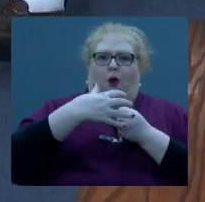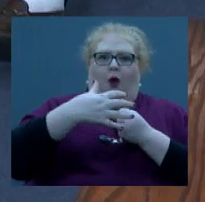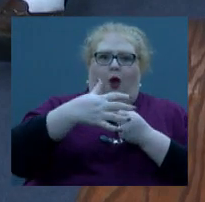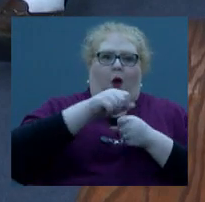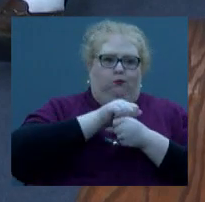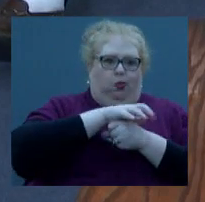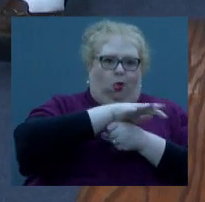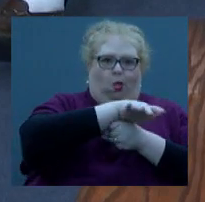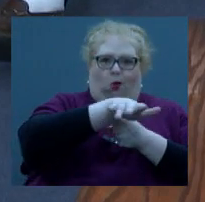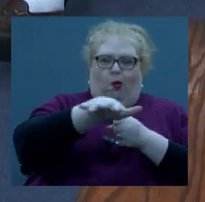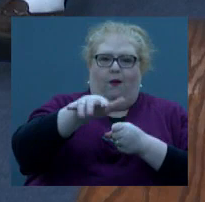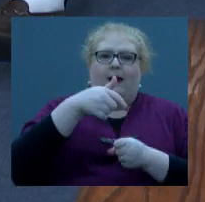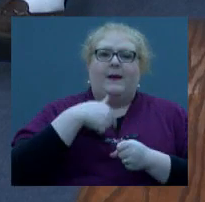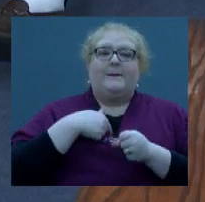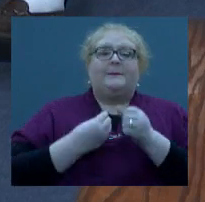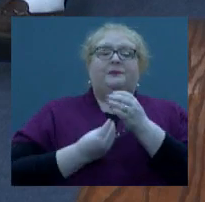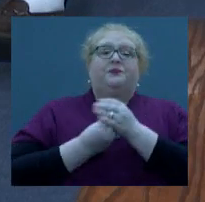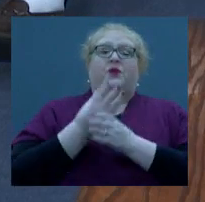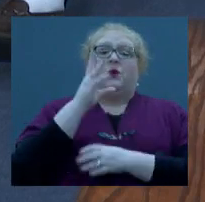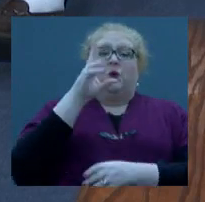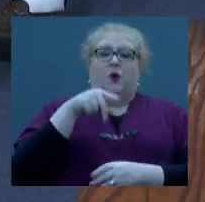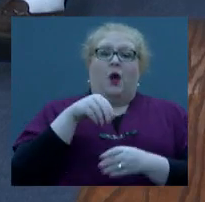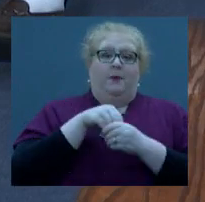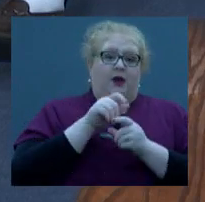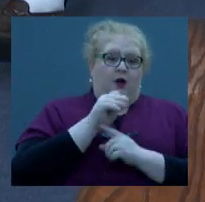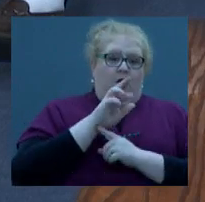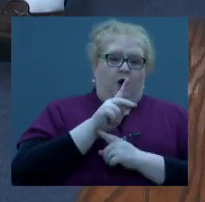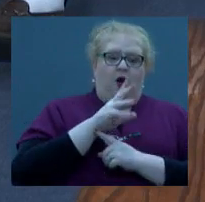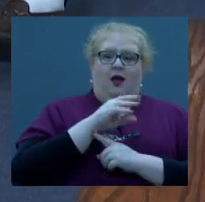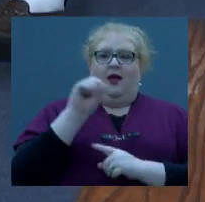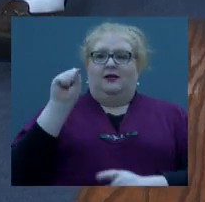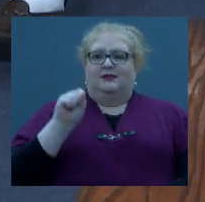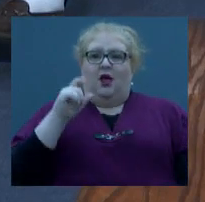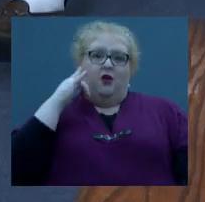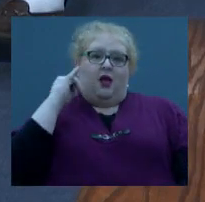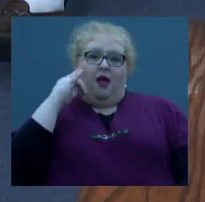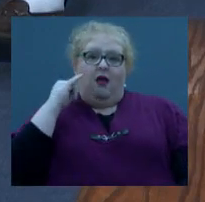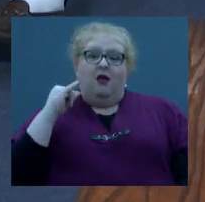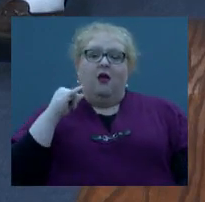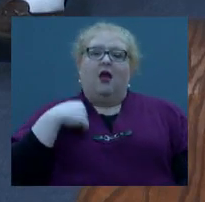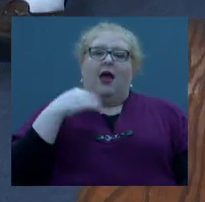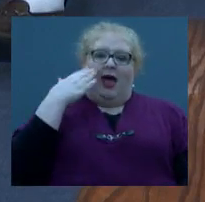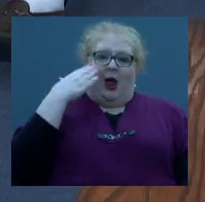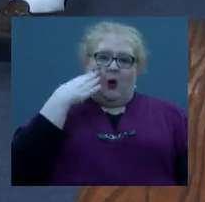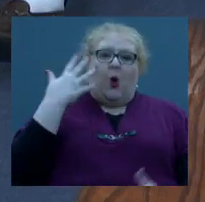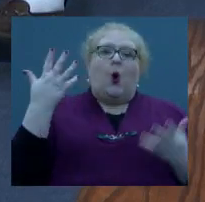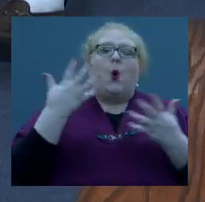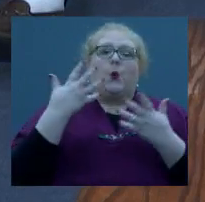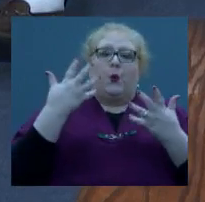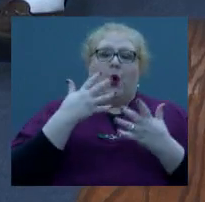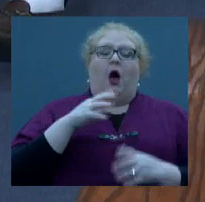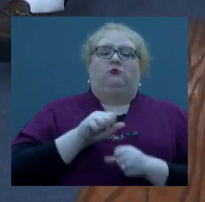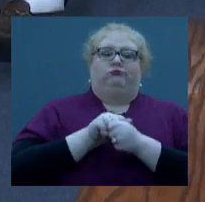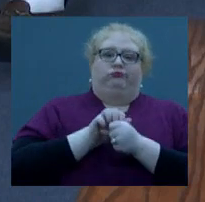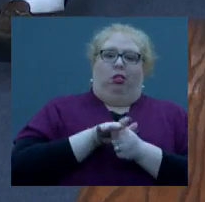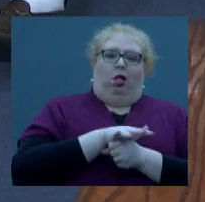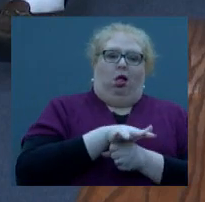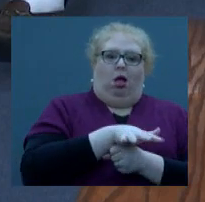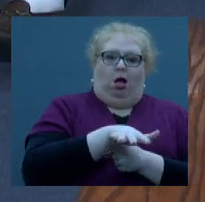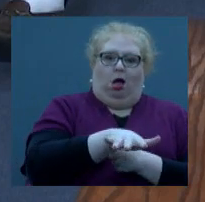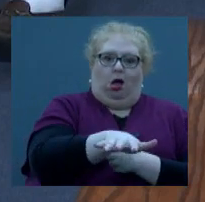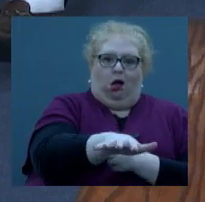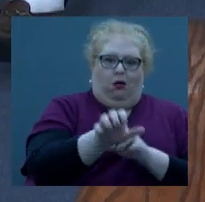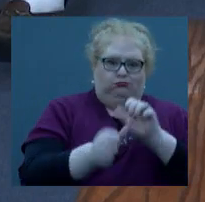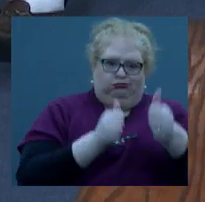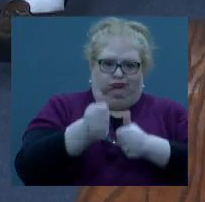Southern California, and I can tell you that I really know what sprawl looks like. This is a dangerous precedent that we're